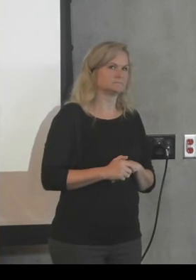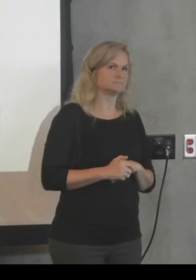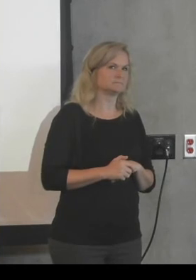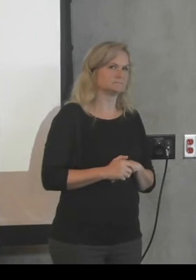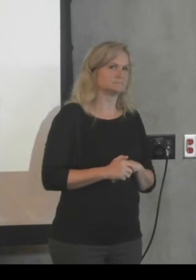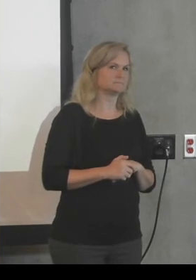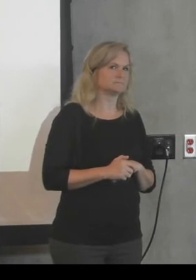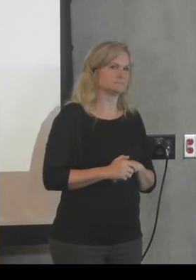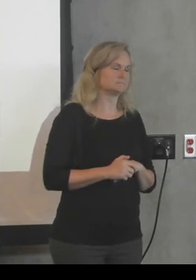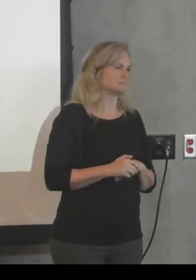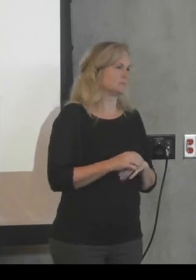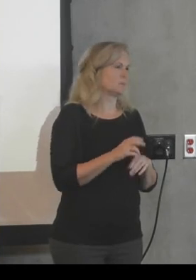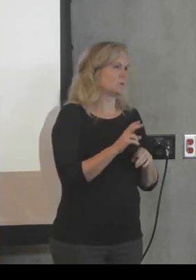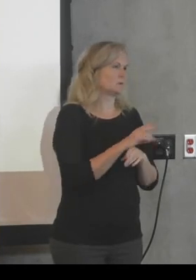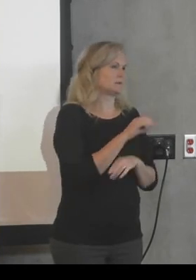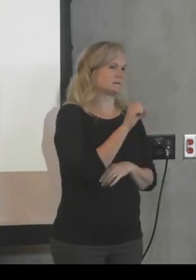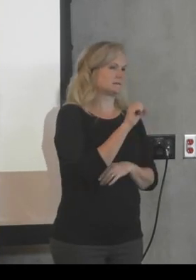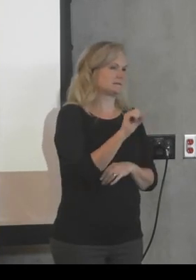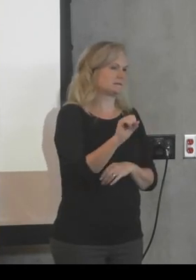sandbox,